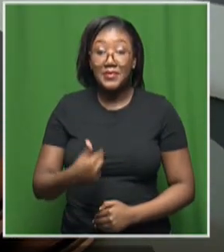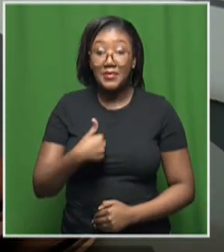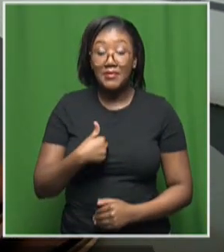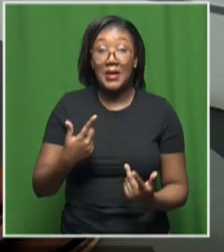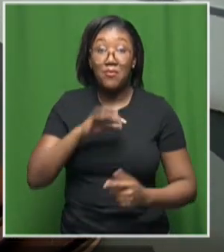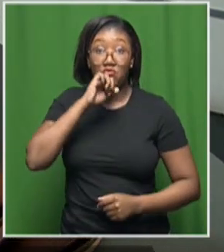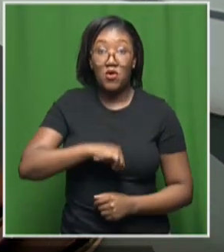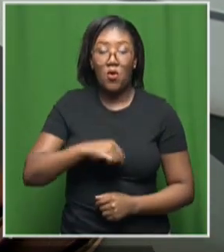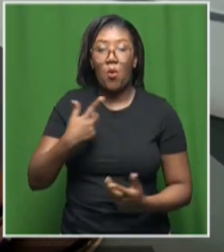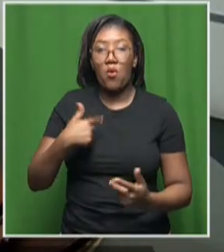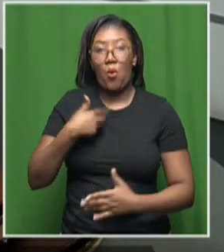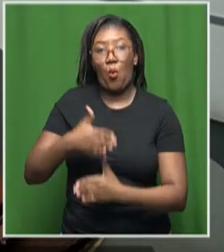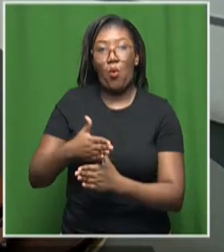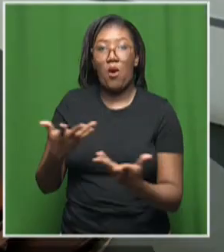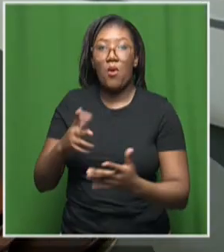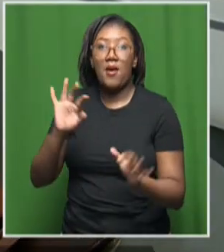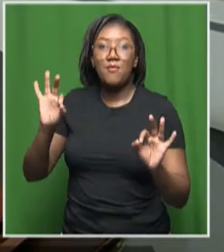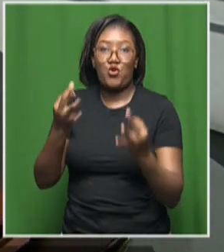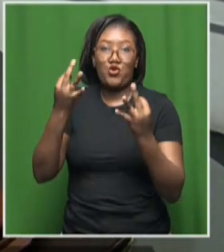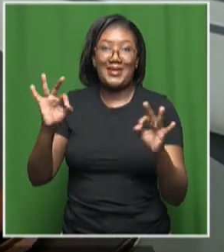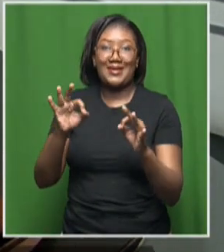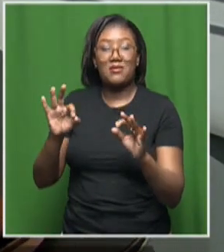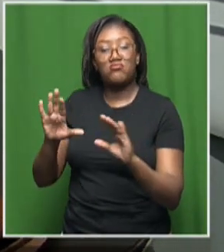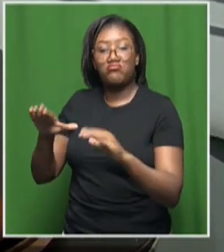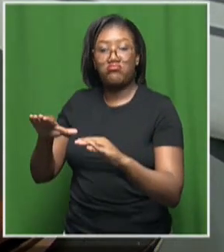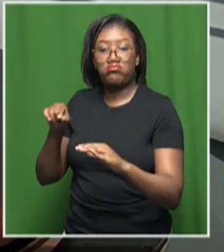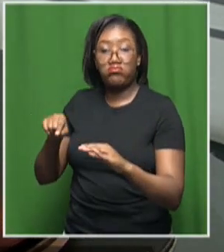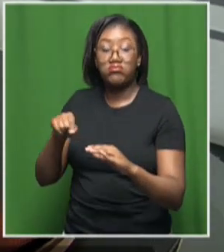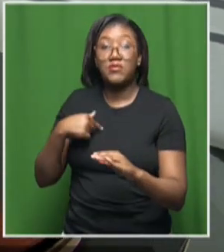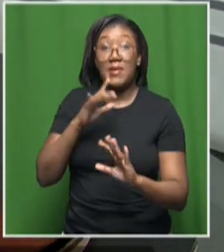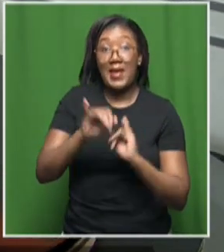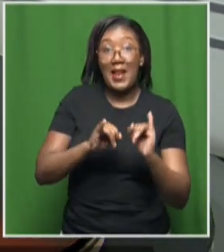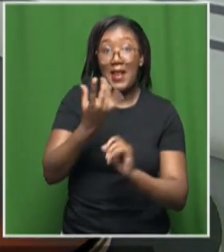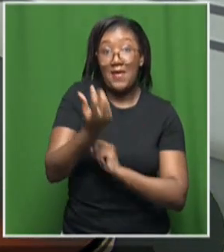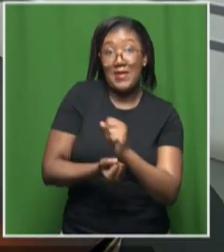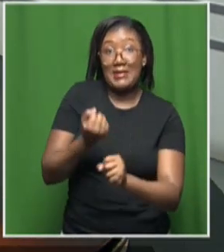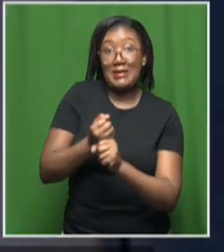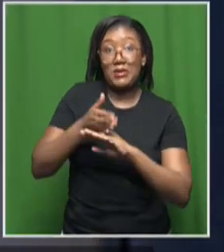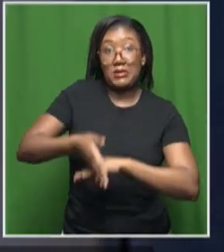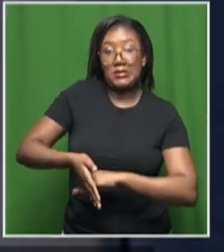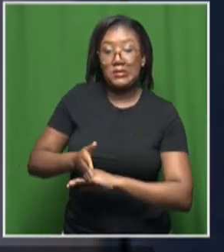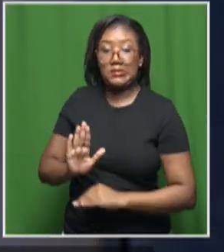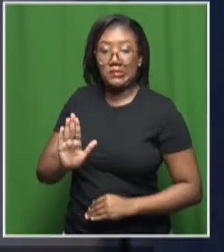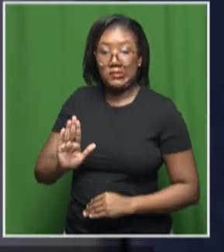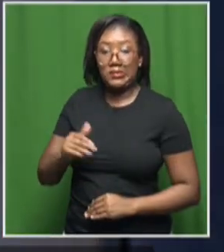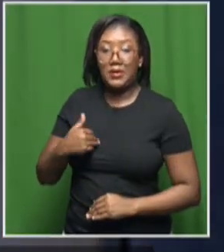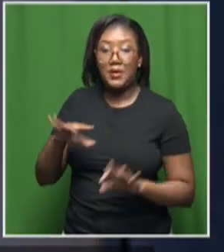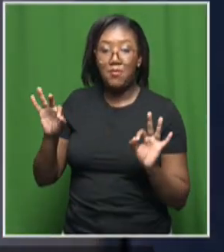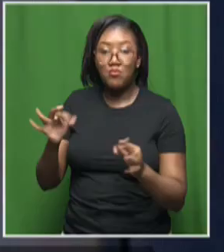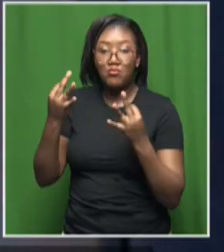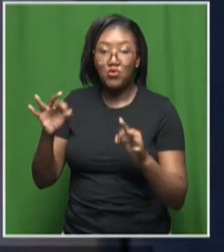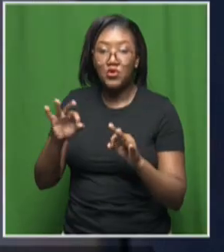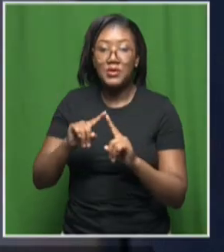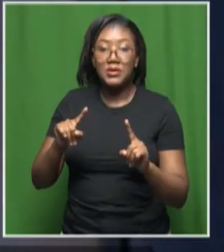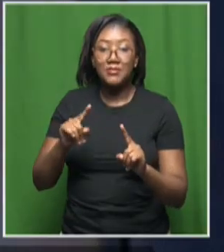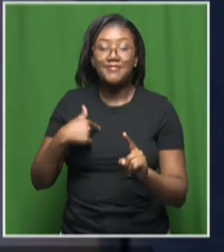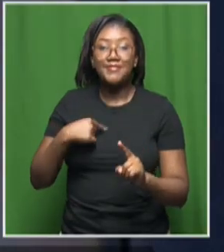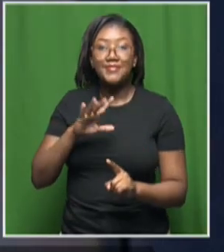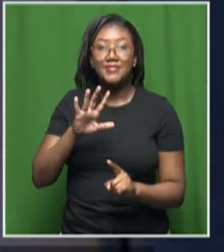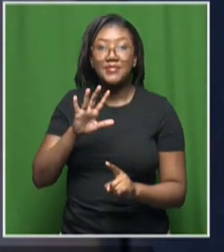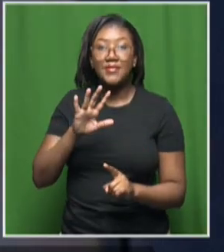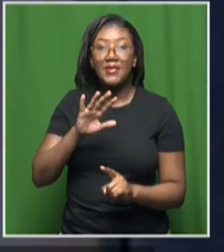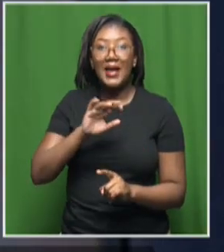music space and have over the past 11 years designed most of the jazz album